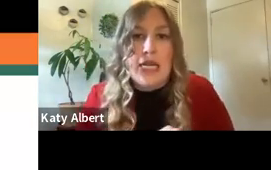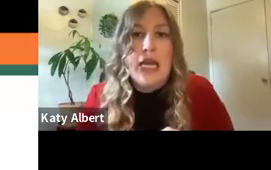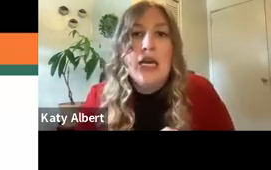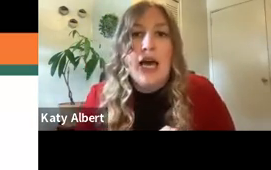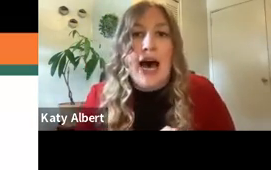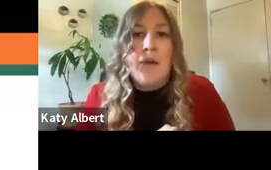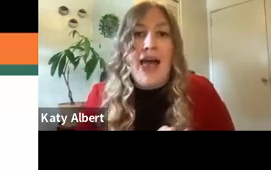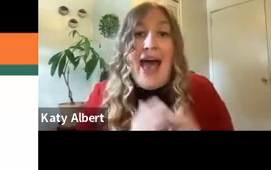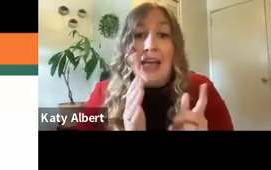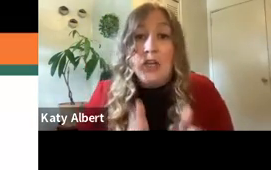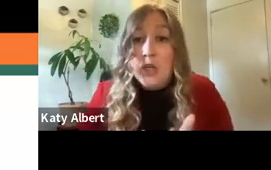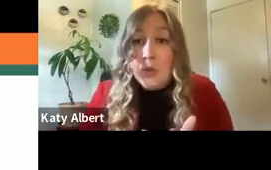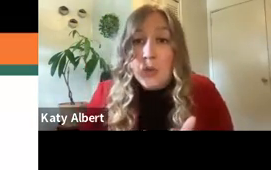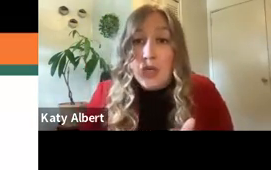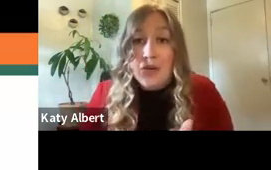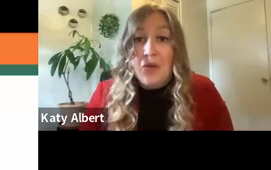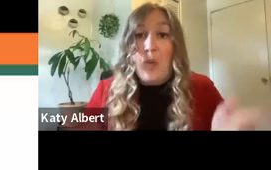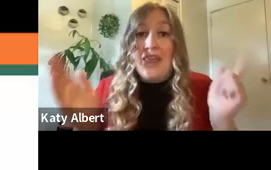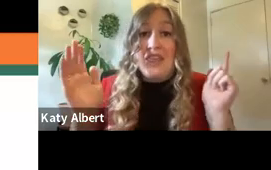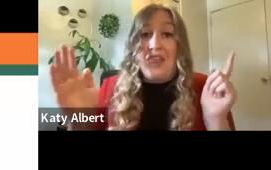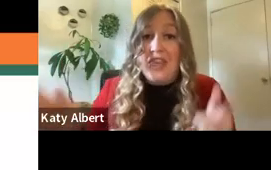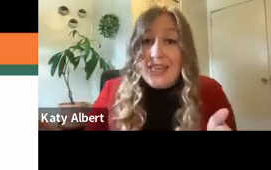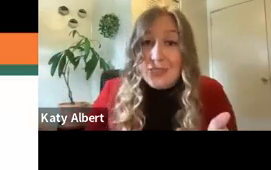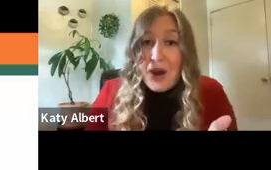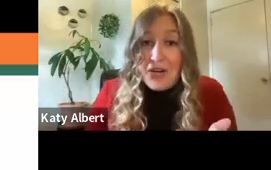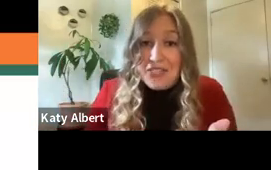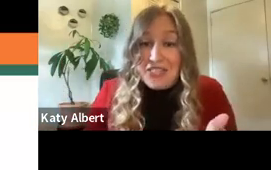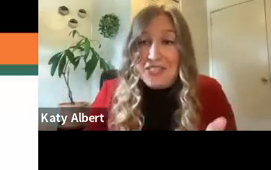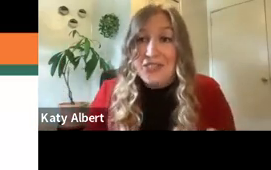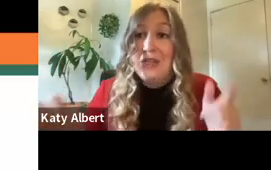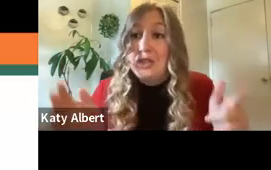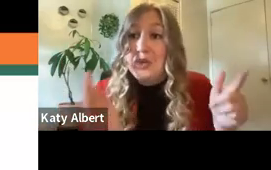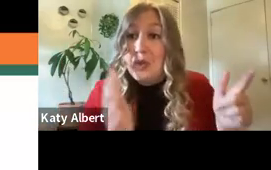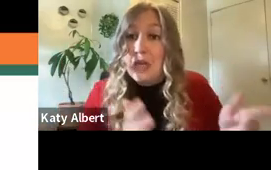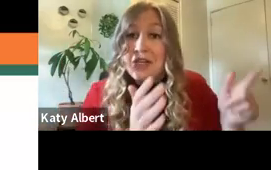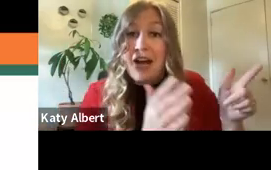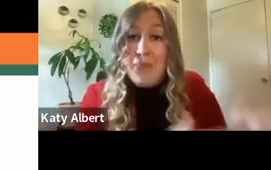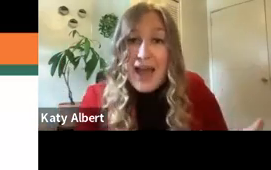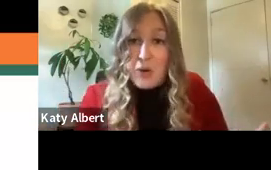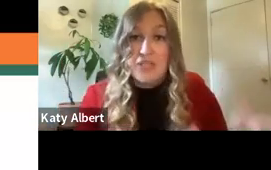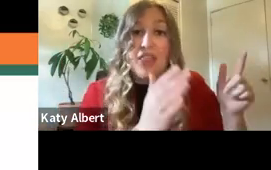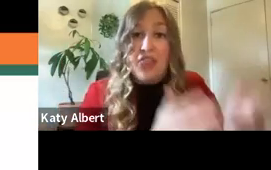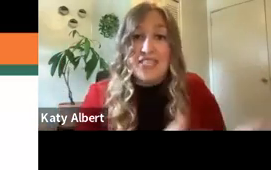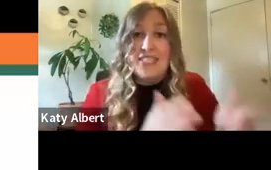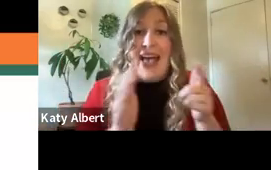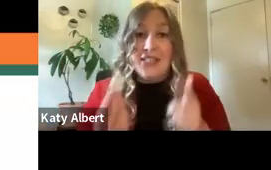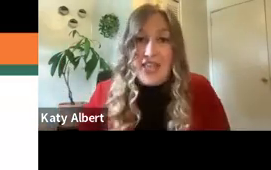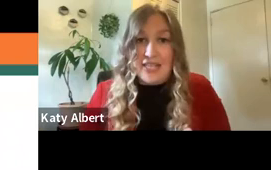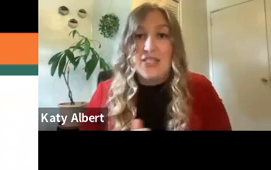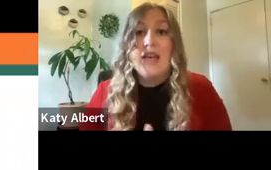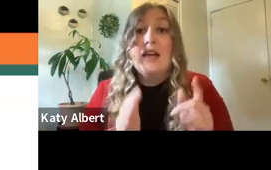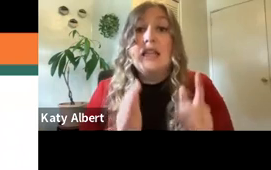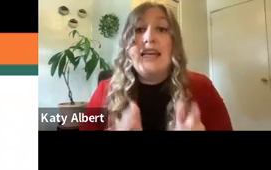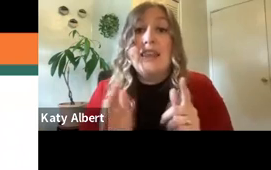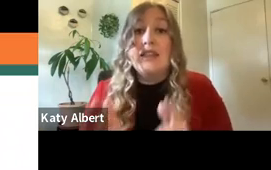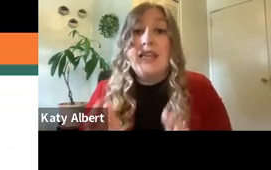opportunity at noon with these partners to learn about this and